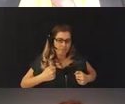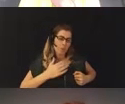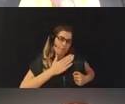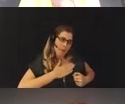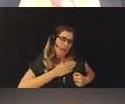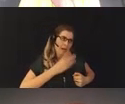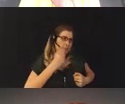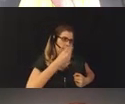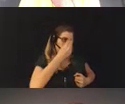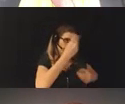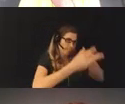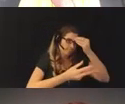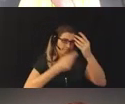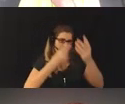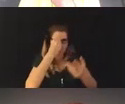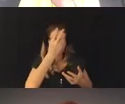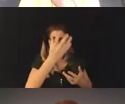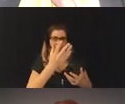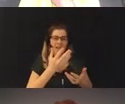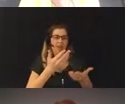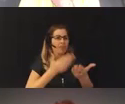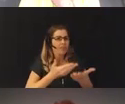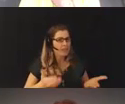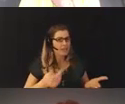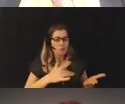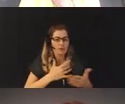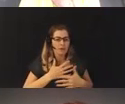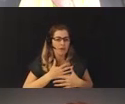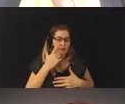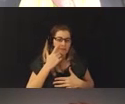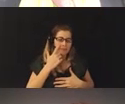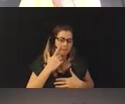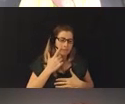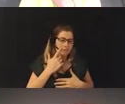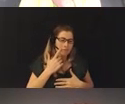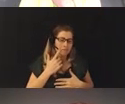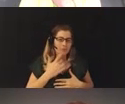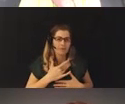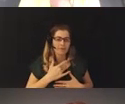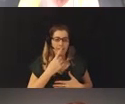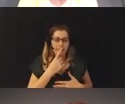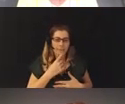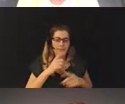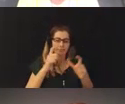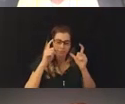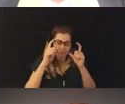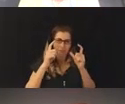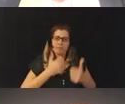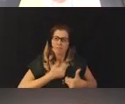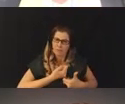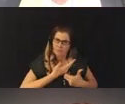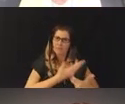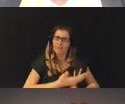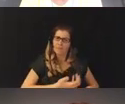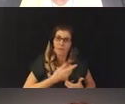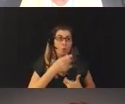human being, share that stuff that makes your heart beat fast, that makes your eyes tear up, that makes your face get red, right? You're asking your students to be vulnerable